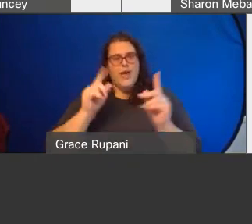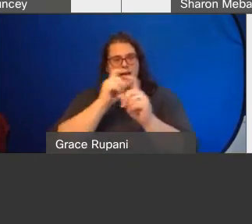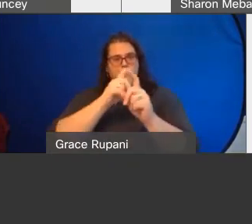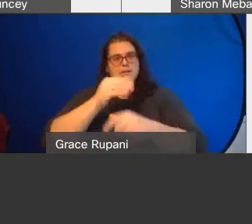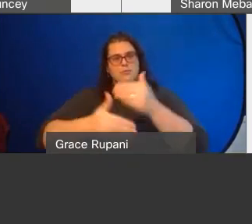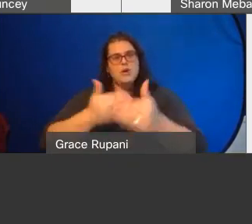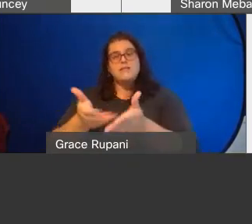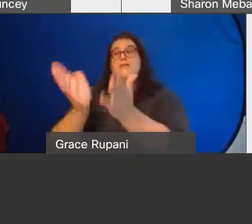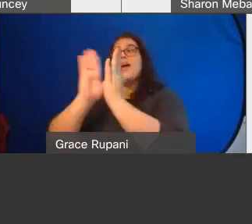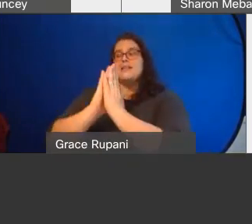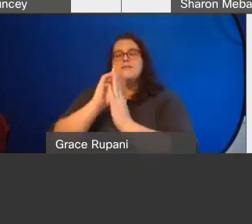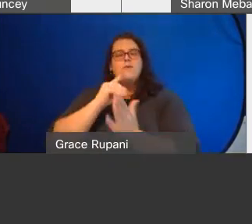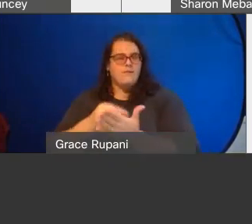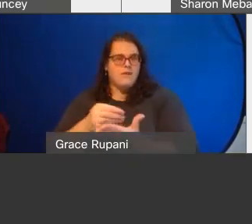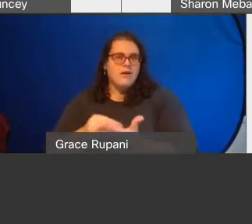funds.